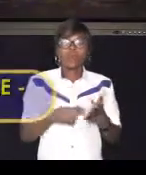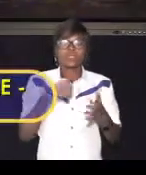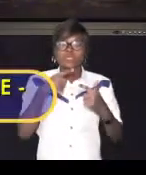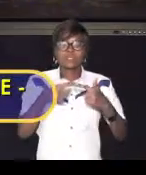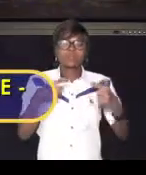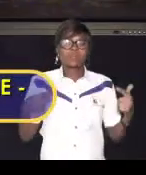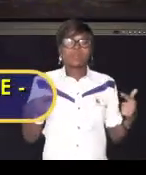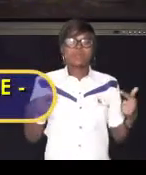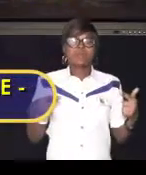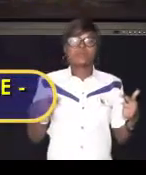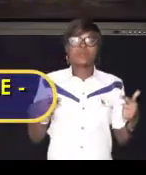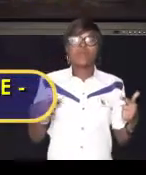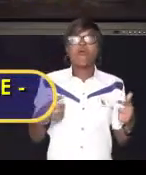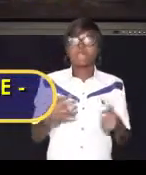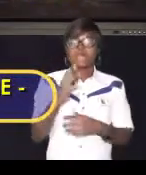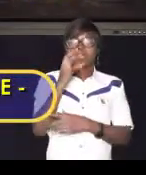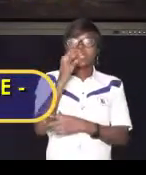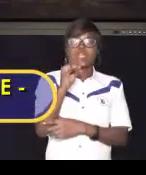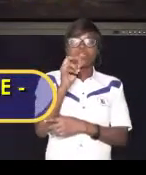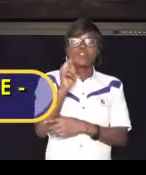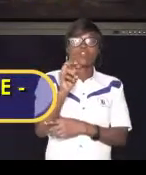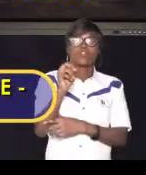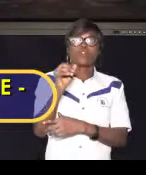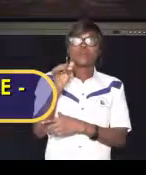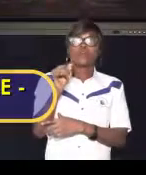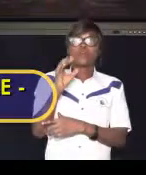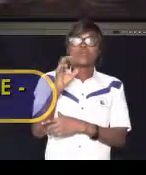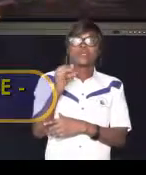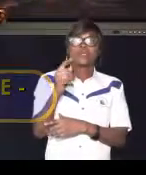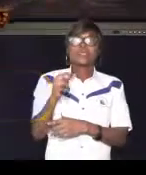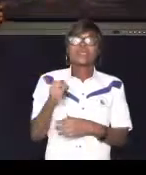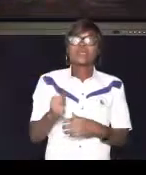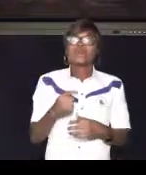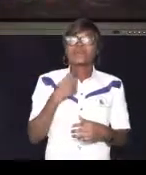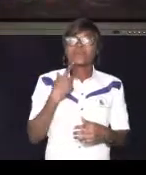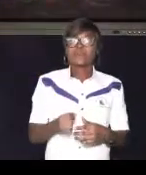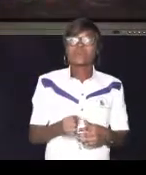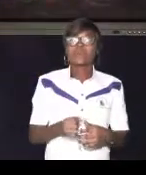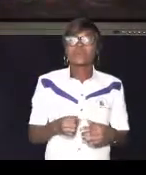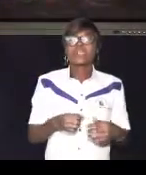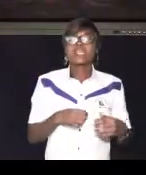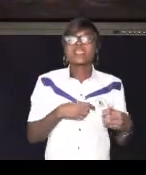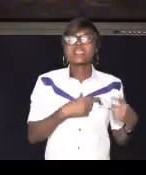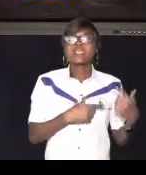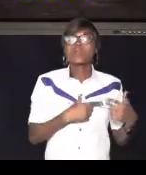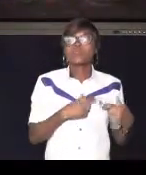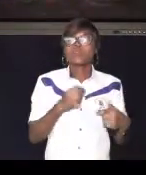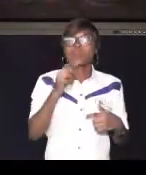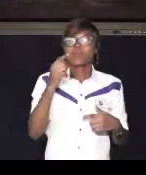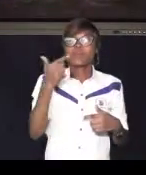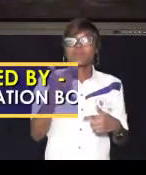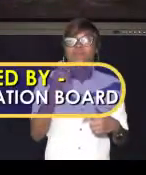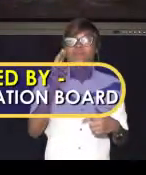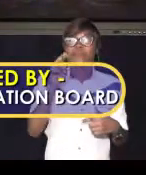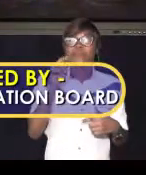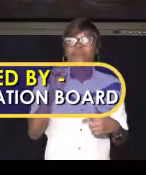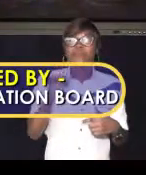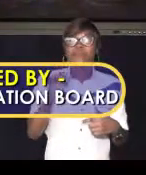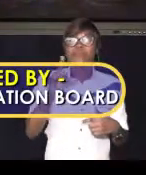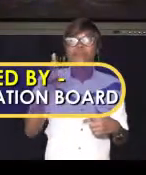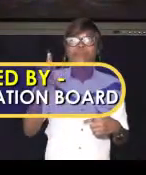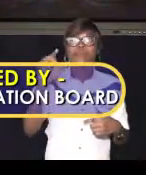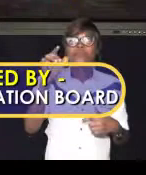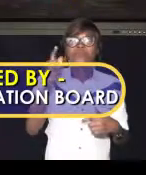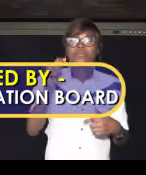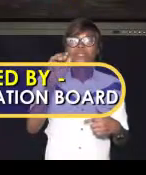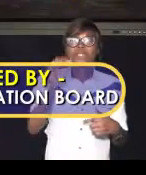the opposite of innocent? It is guilty. This what? Guilty. The